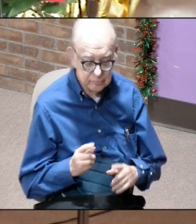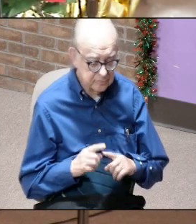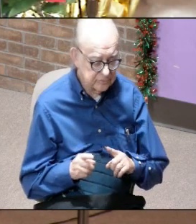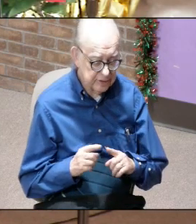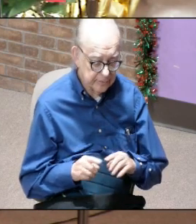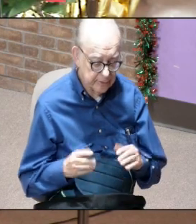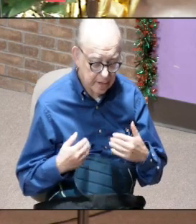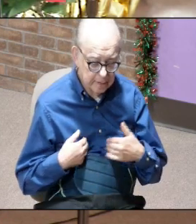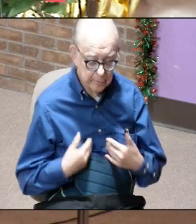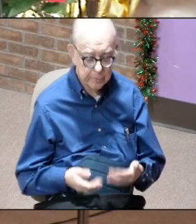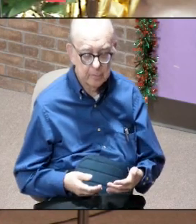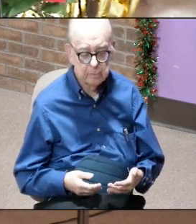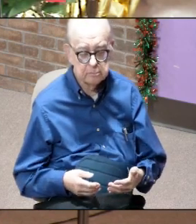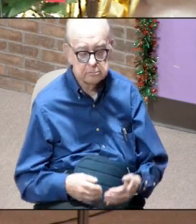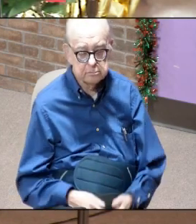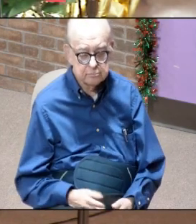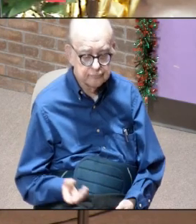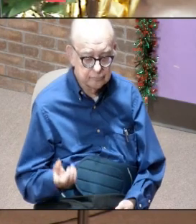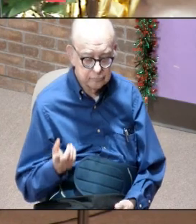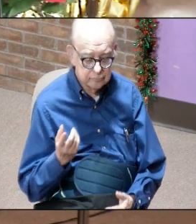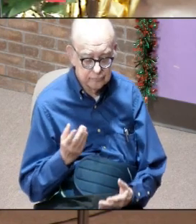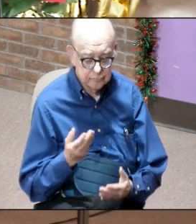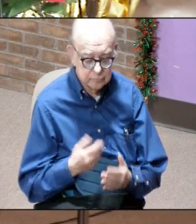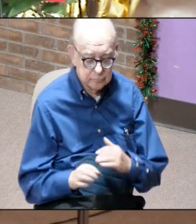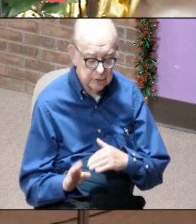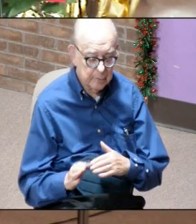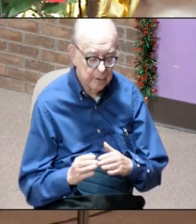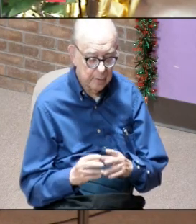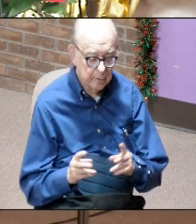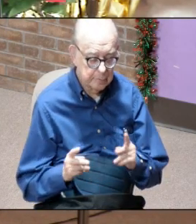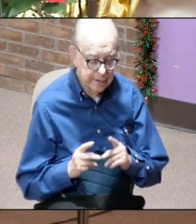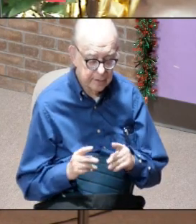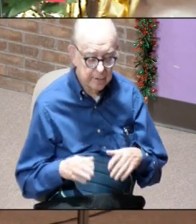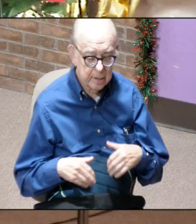coyotes that will come out of their habitat